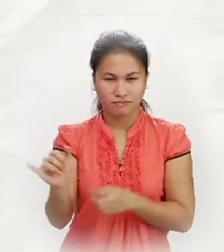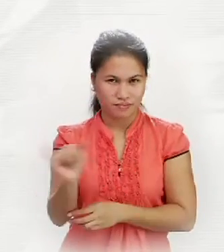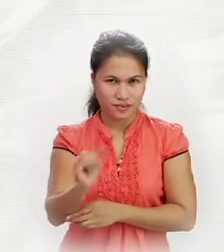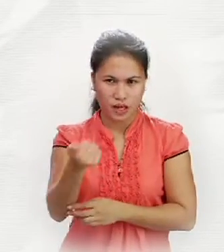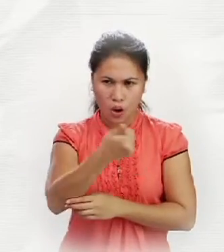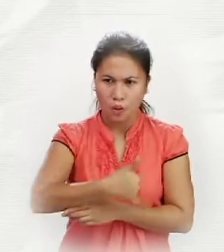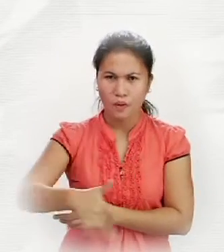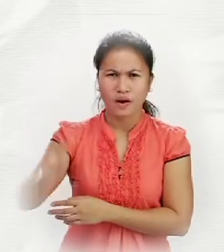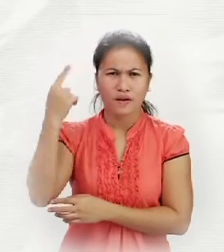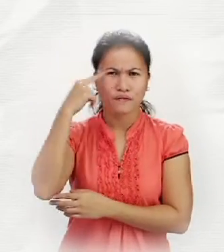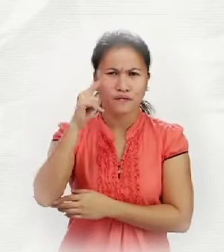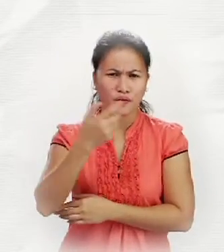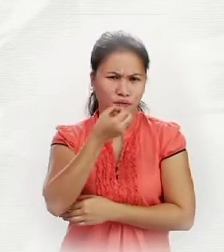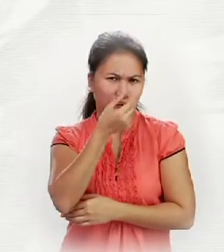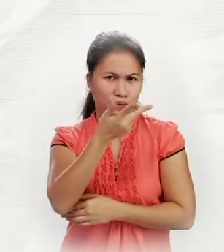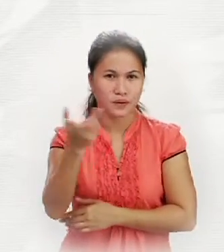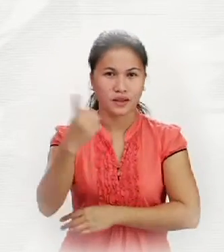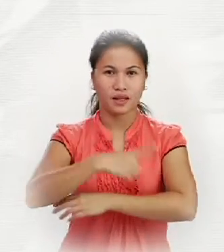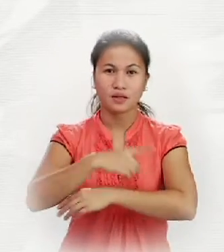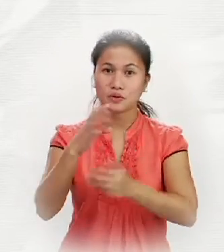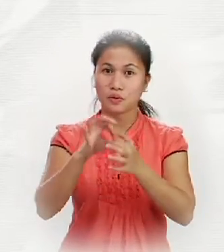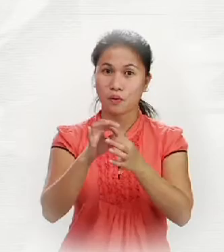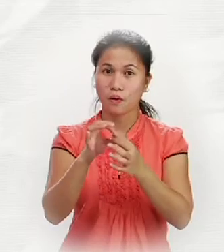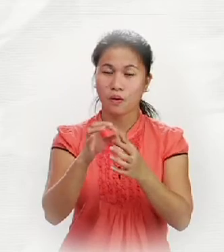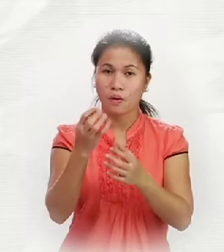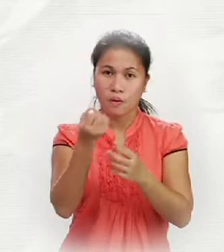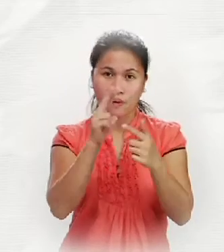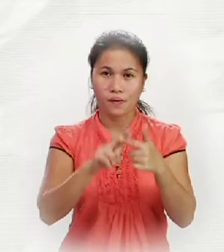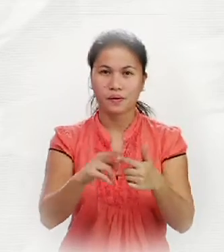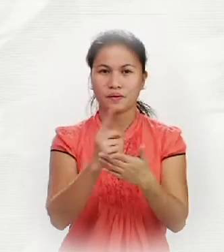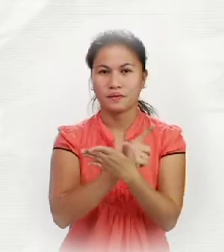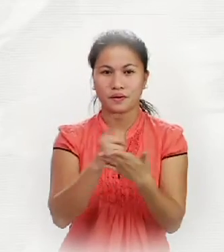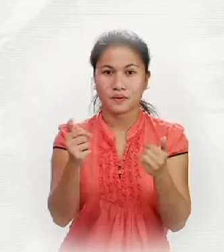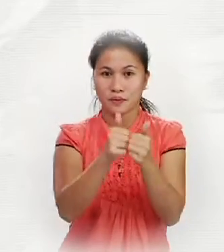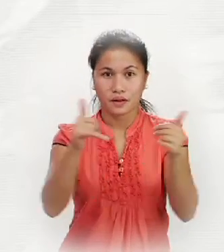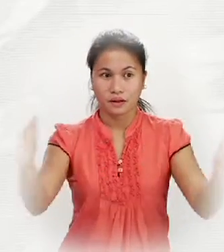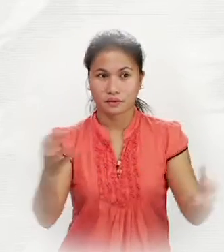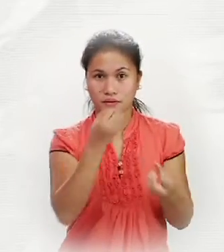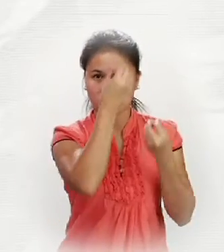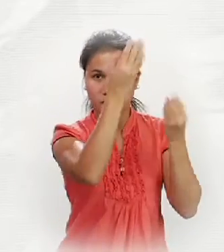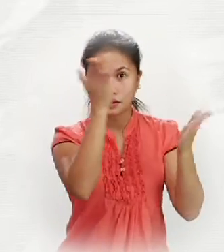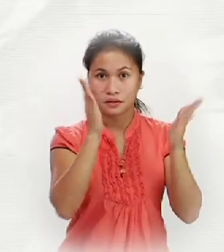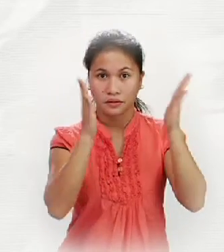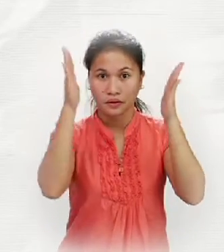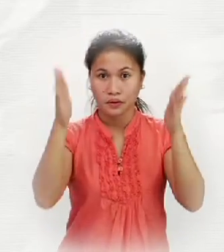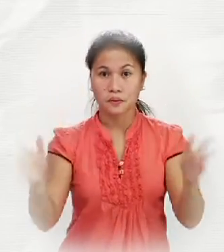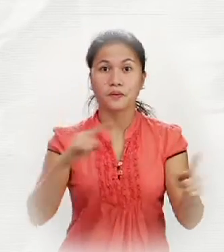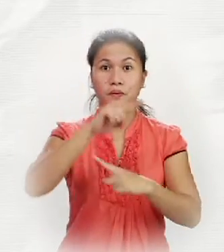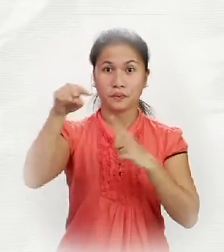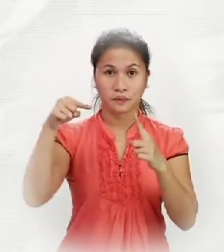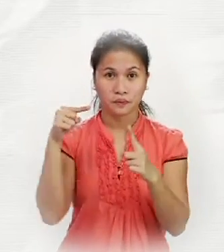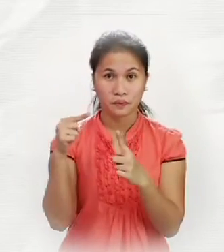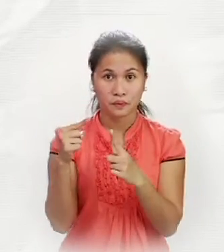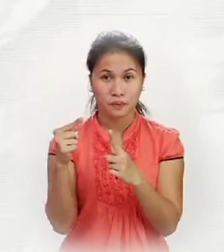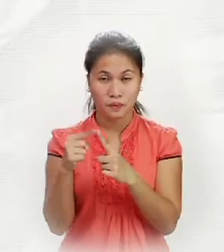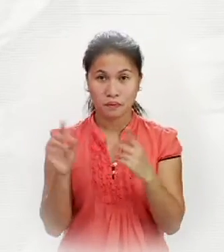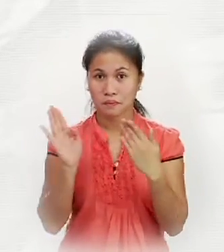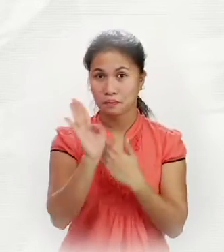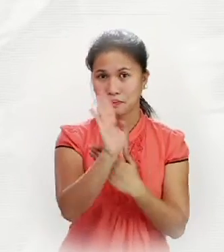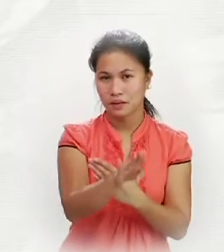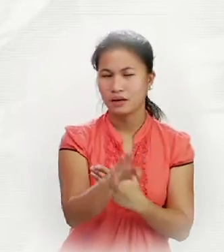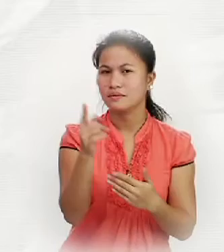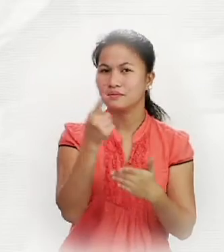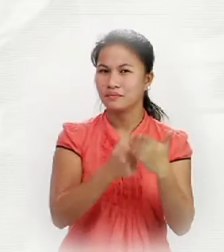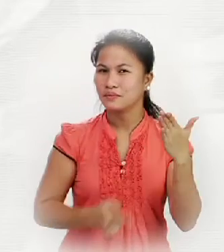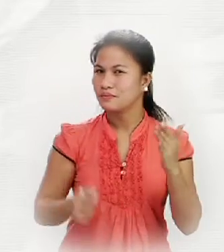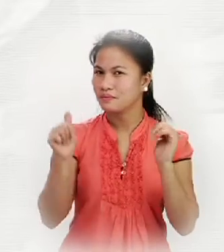or even weeks without telling the servant when he would be back, what